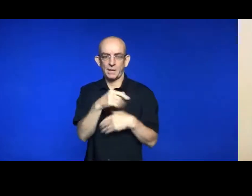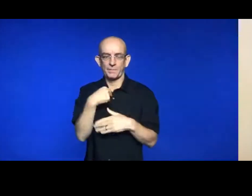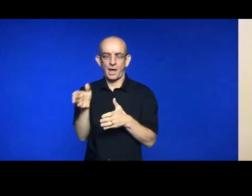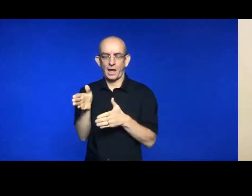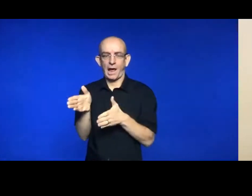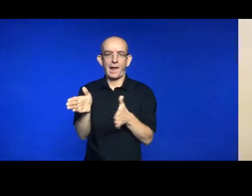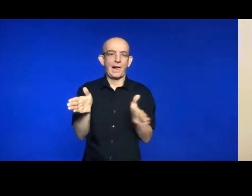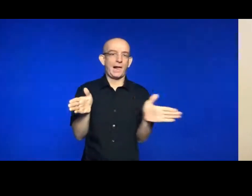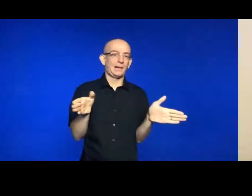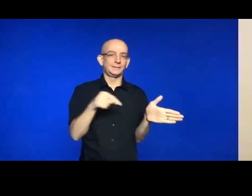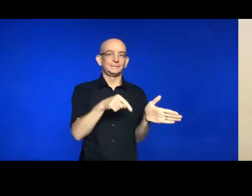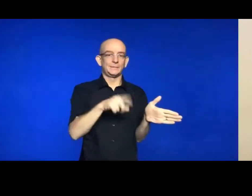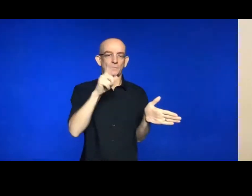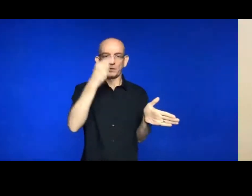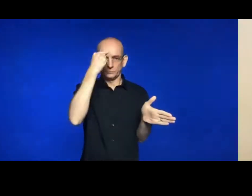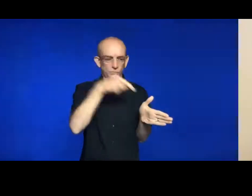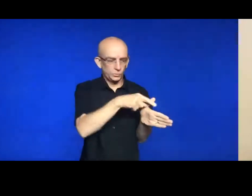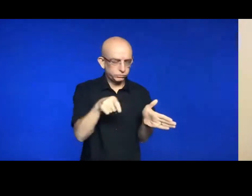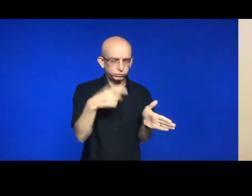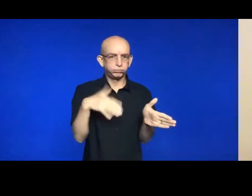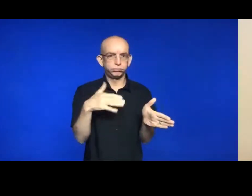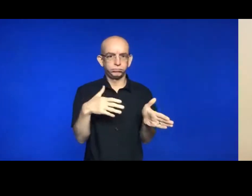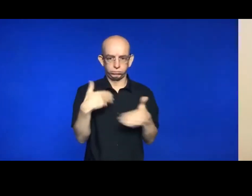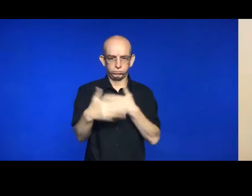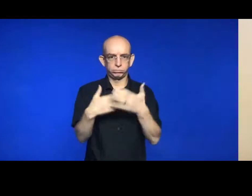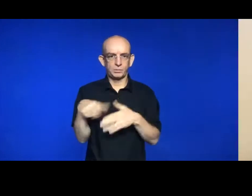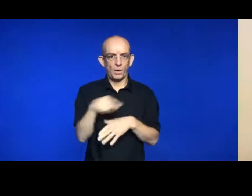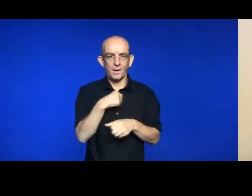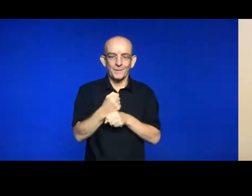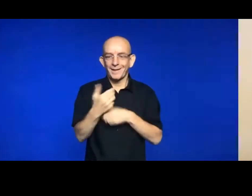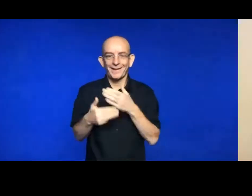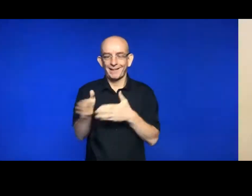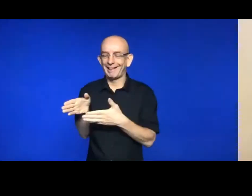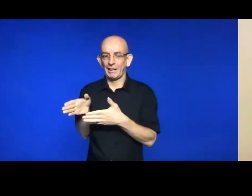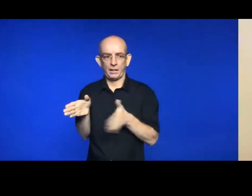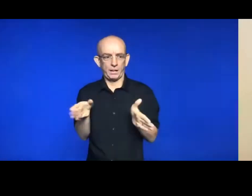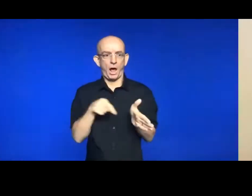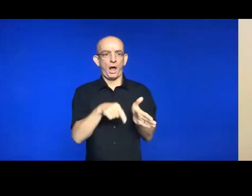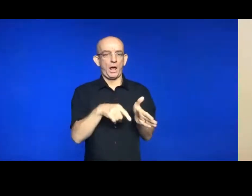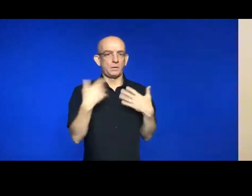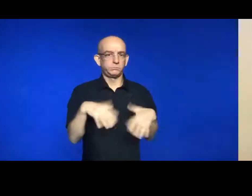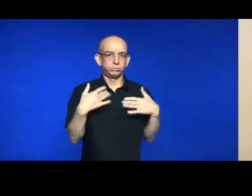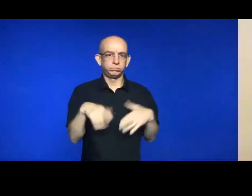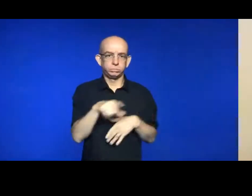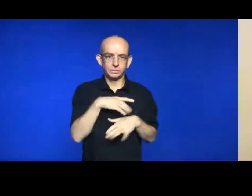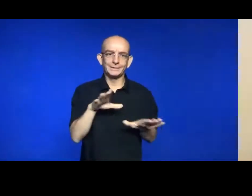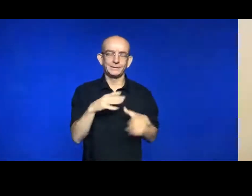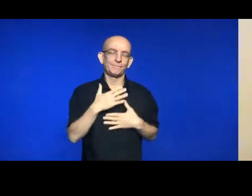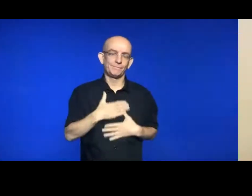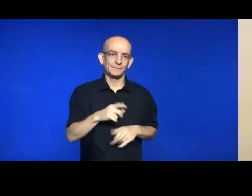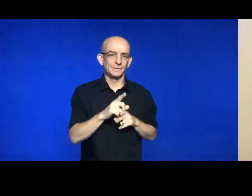this opportunity to publicly thank both organizations and you both as representatives of